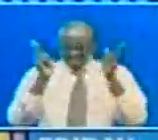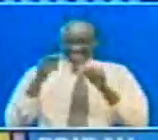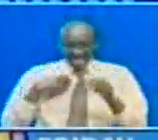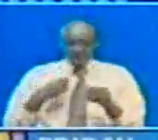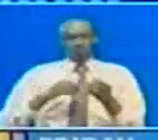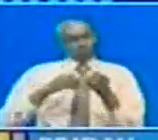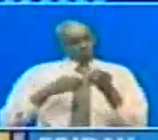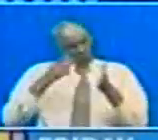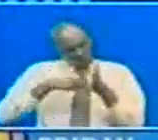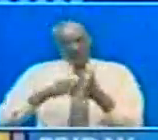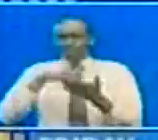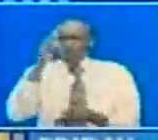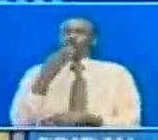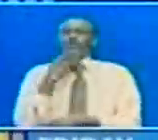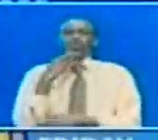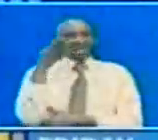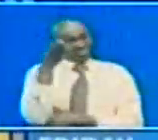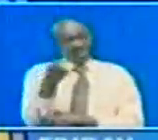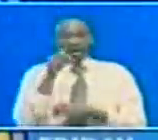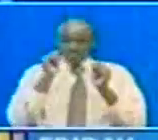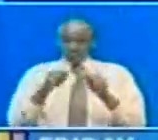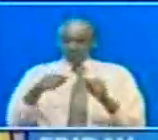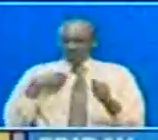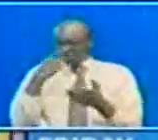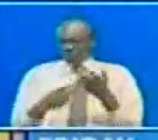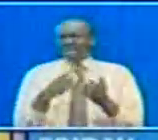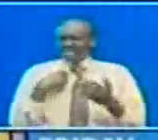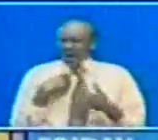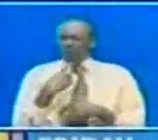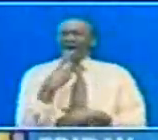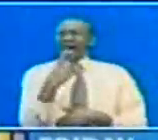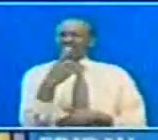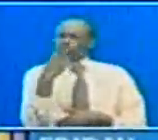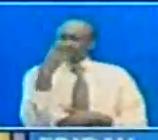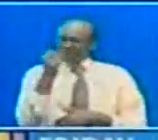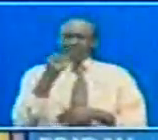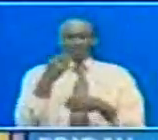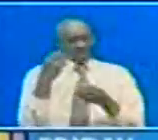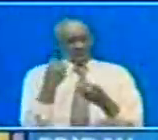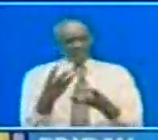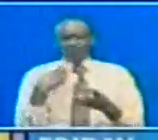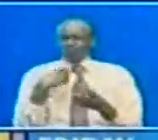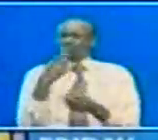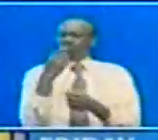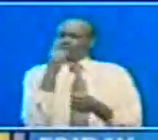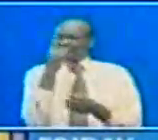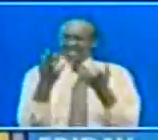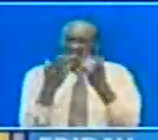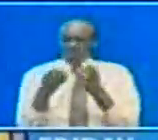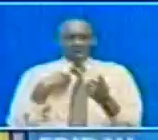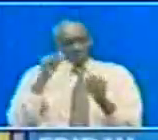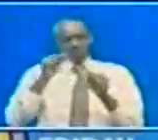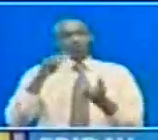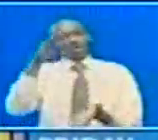production deficit that has seen the cost of sugar hit 125 shillings per kilo over the festive season. Here's